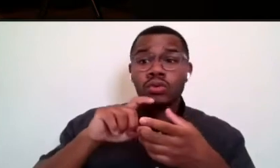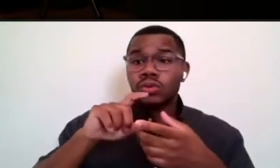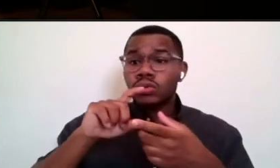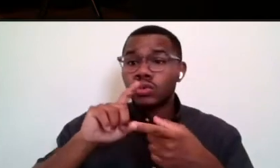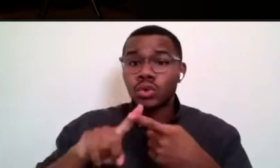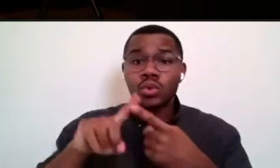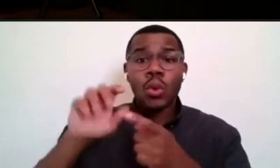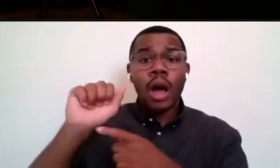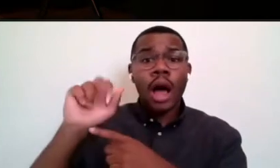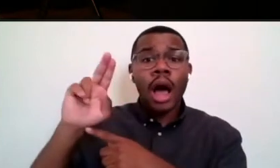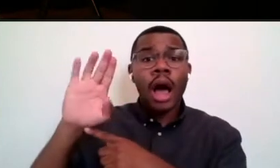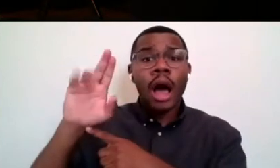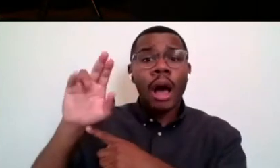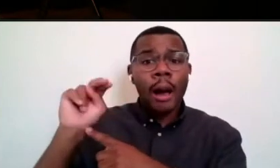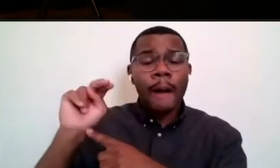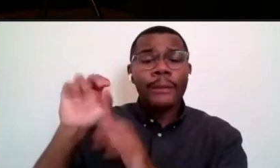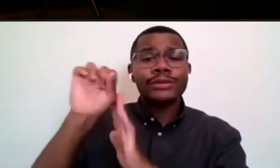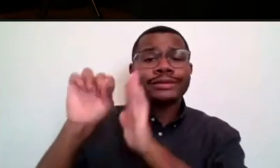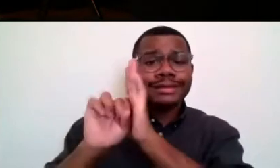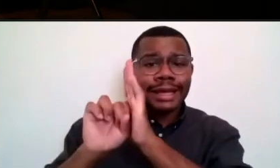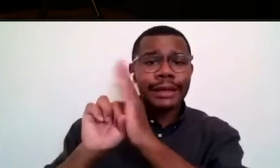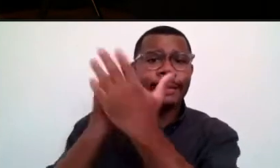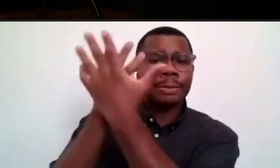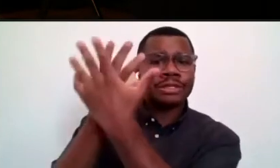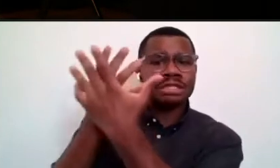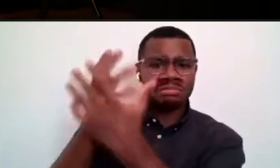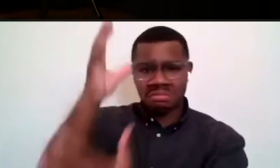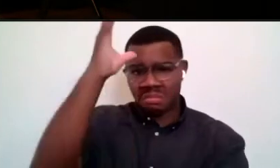was a piece called I Was the Baby.